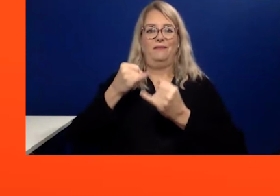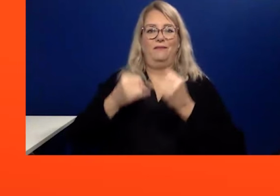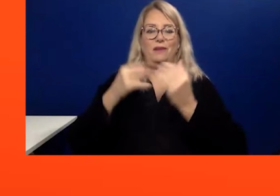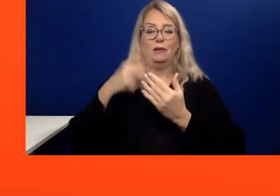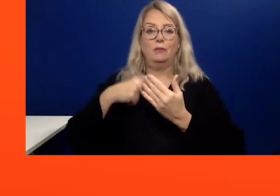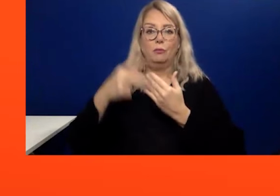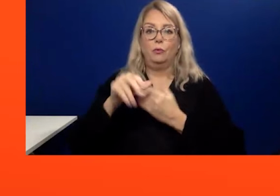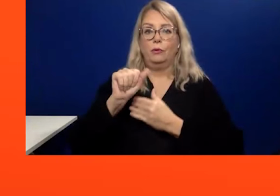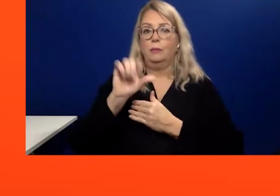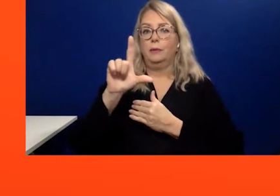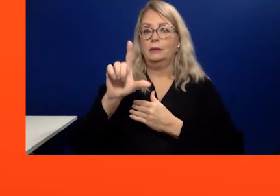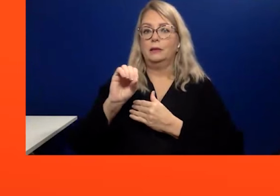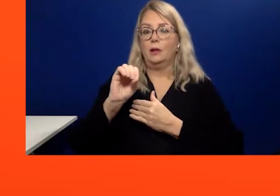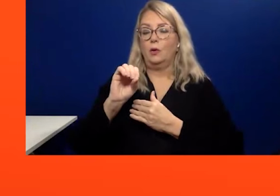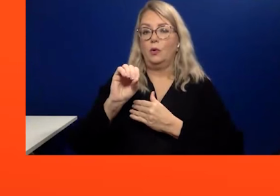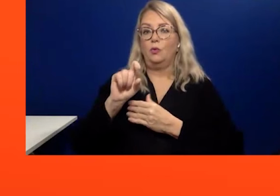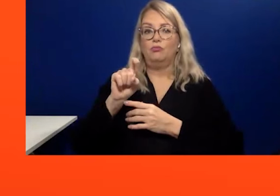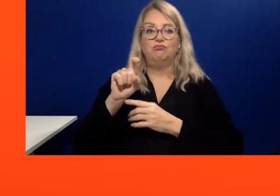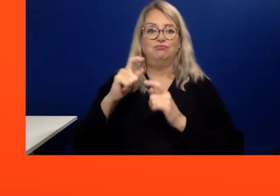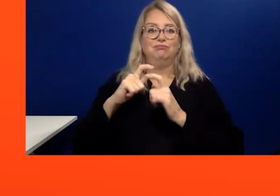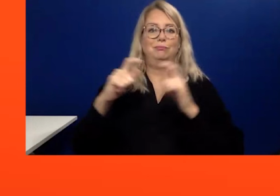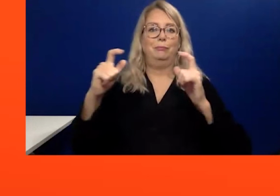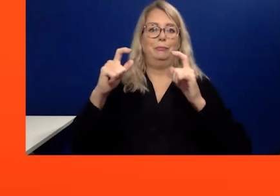SLO, which should be that big picture